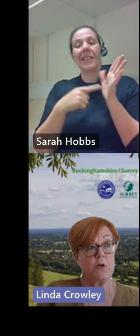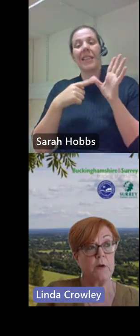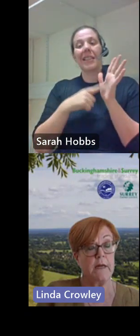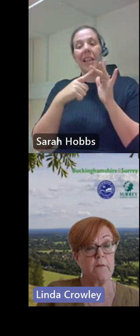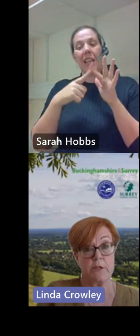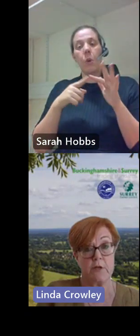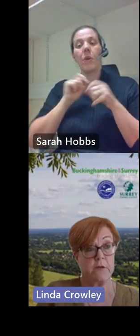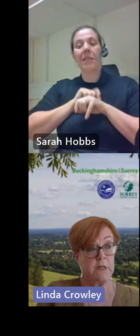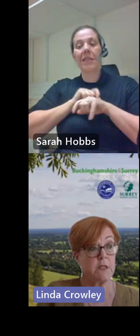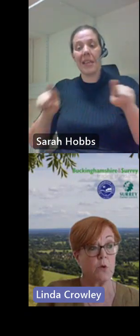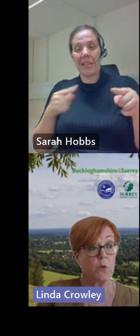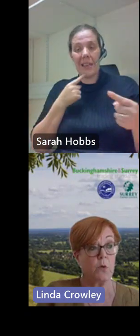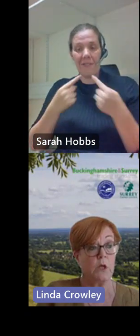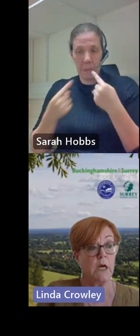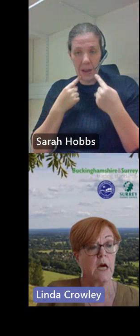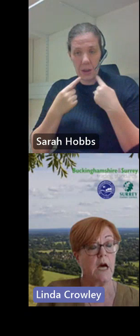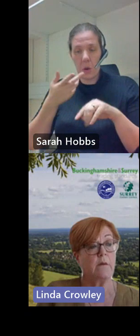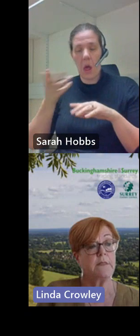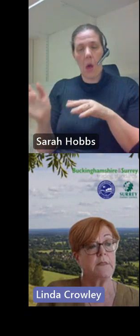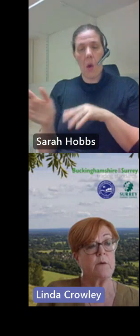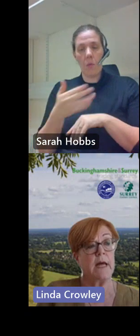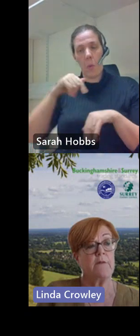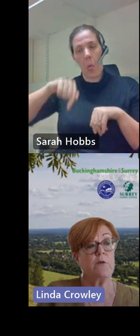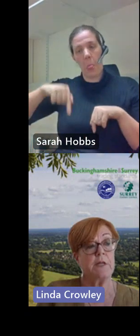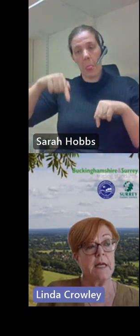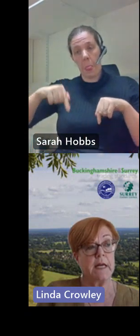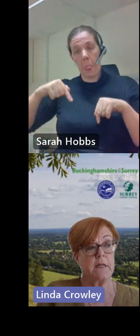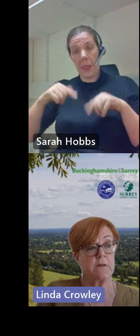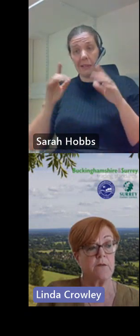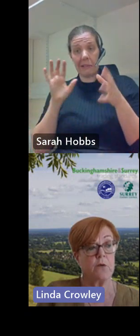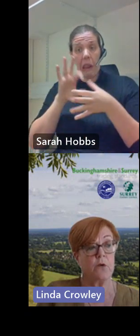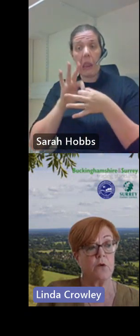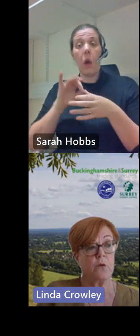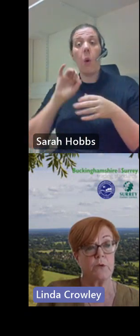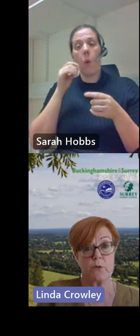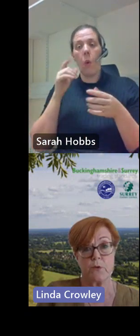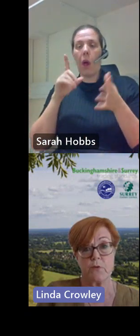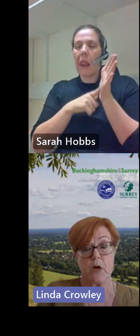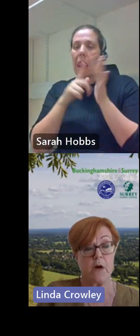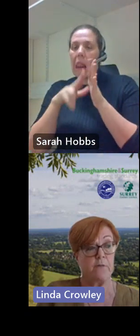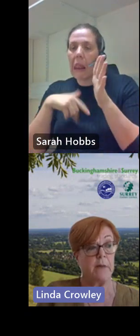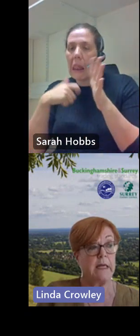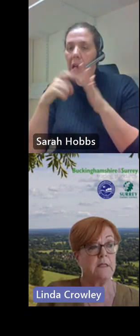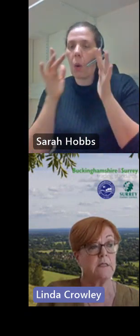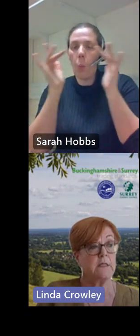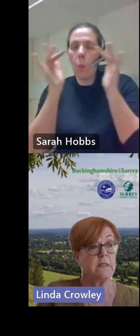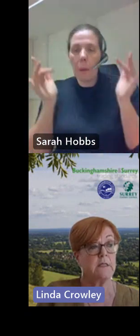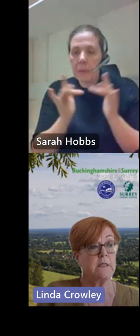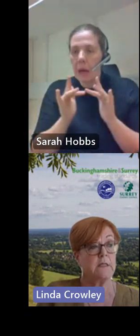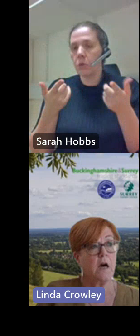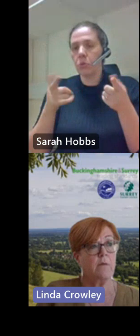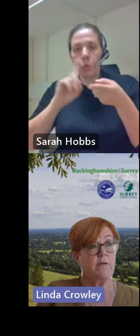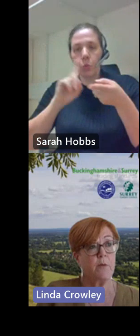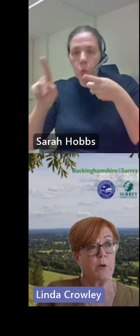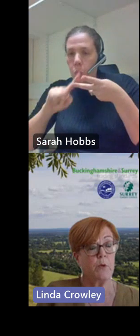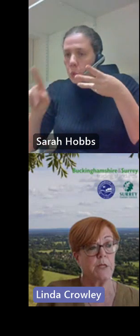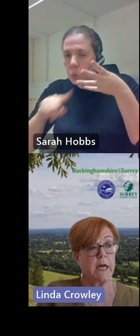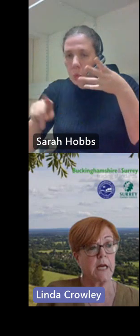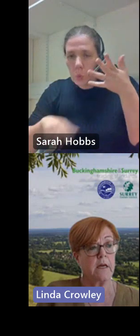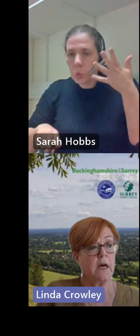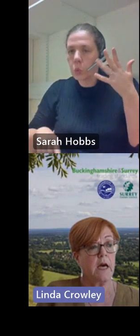slides to anybody on this call. So we'll have all the links for all sorts of means